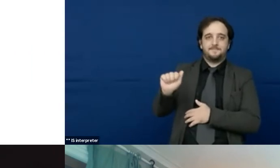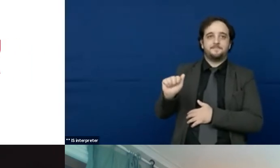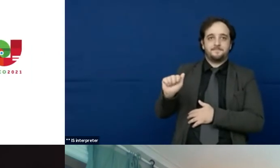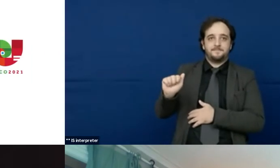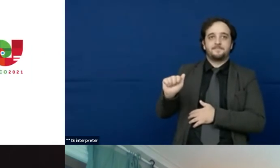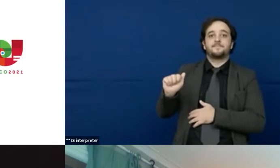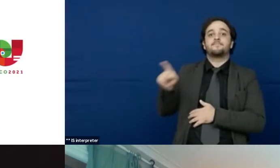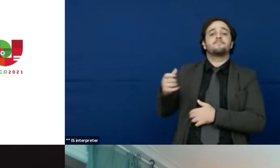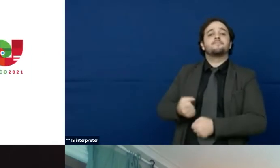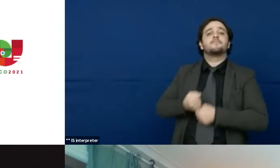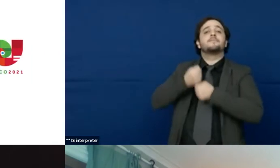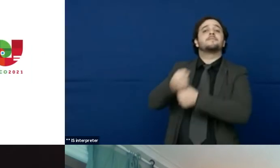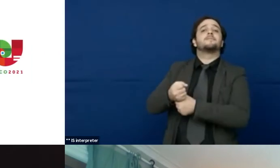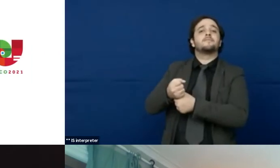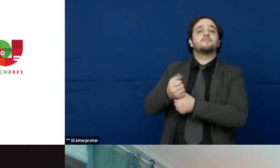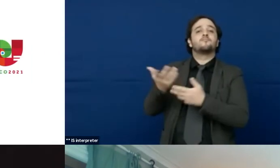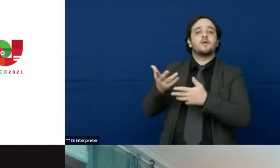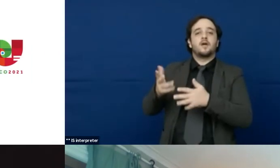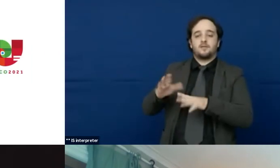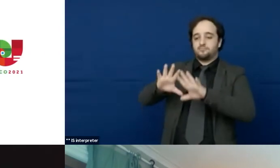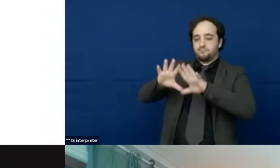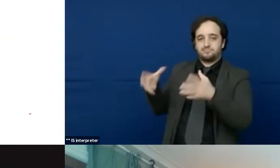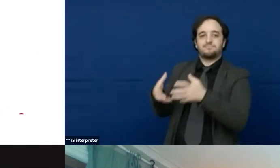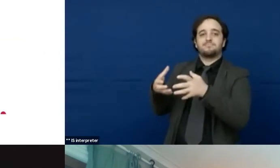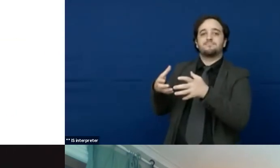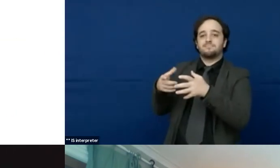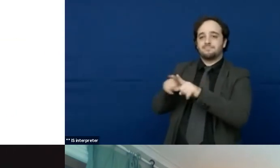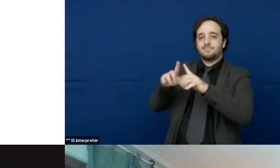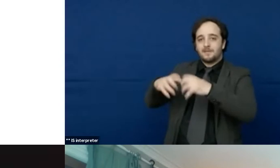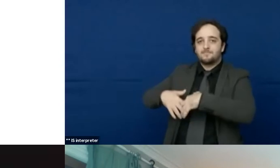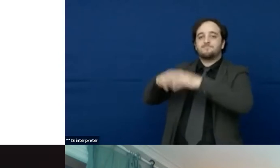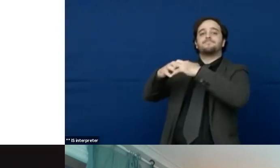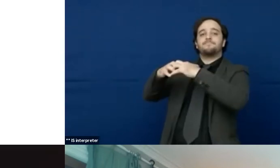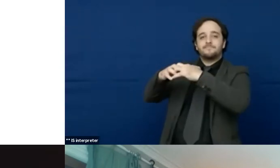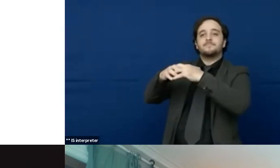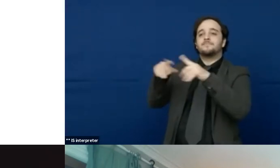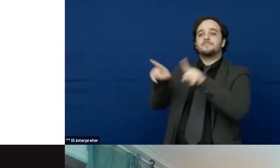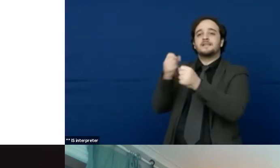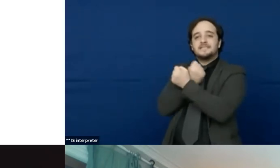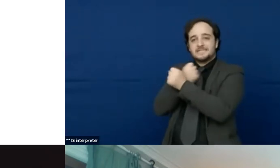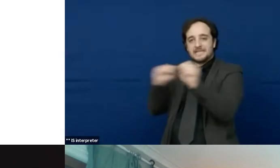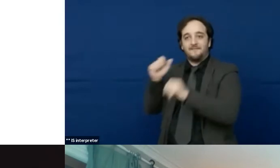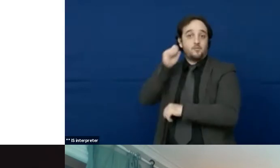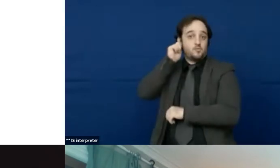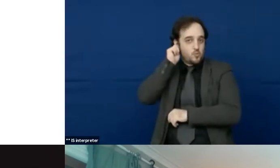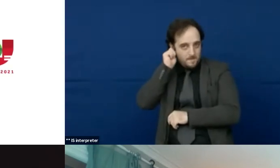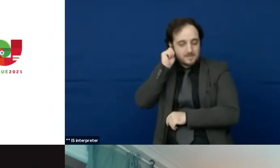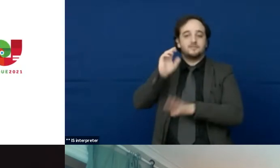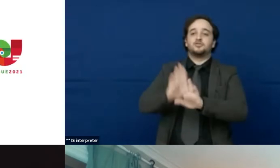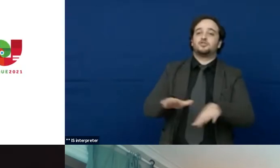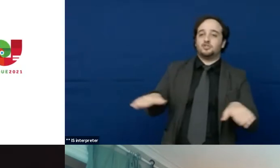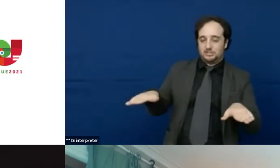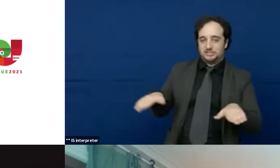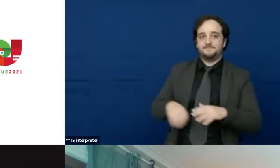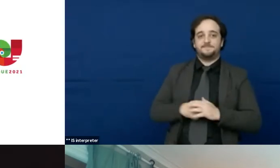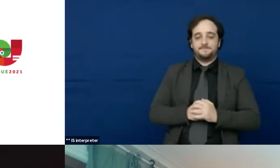action coalition leader. And I would like to pose the following question to Mrs. Finikin. How can